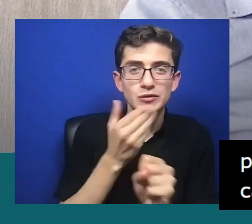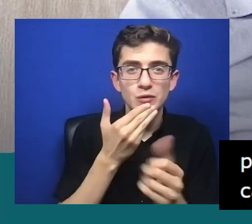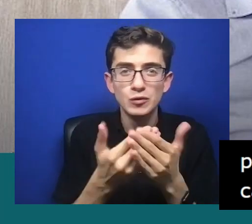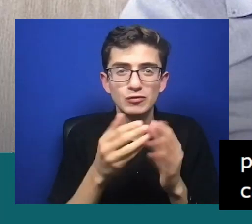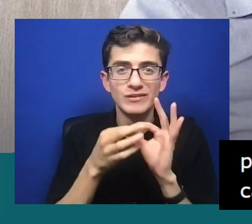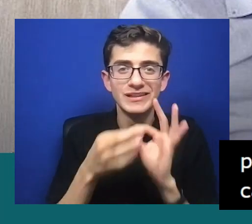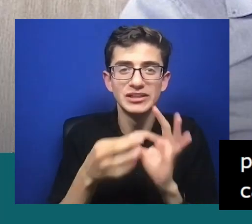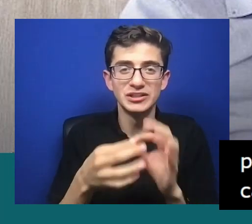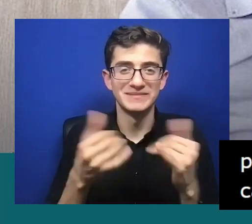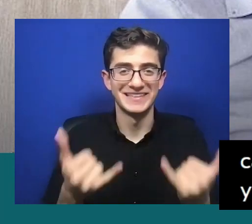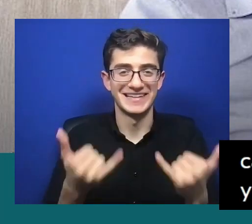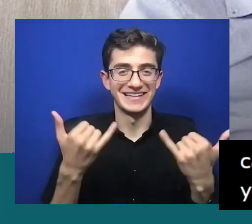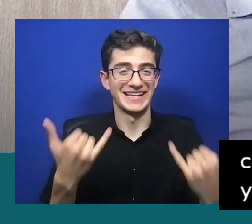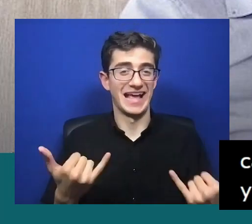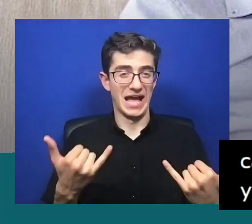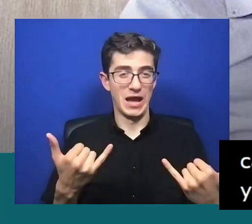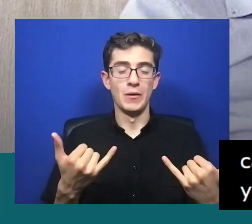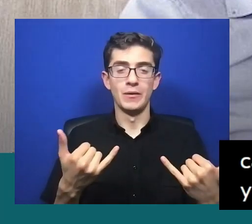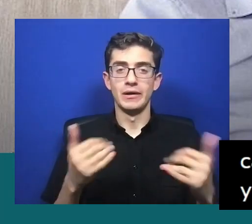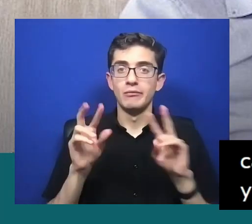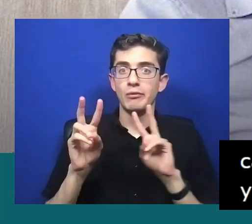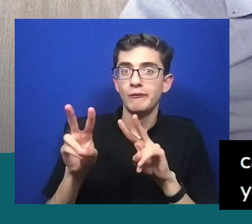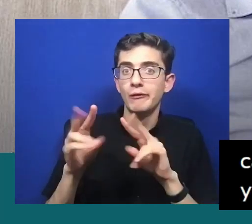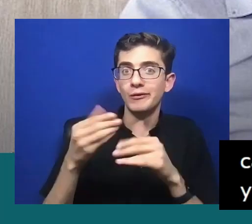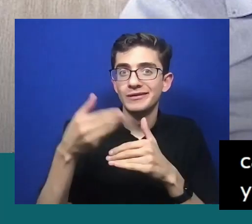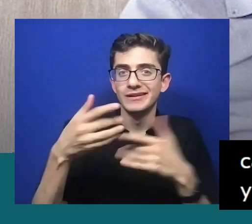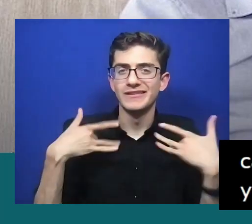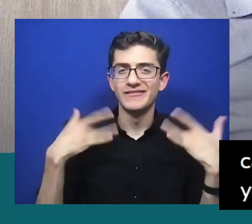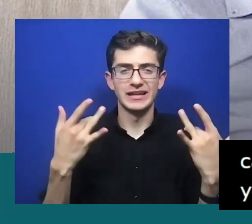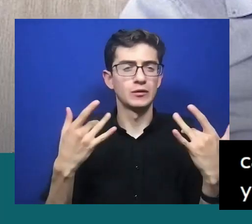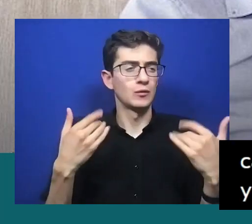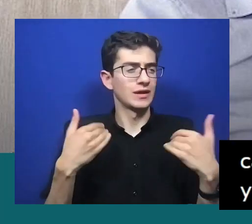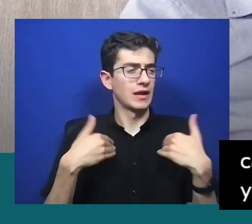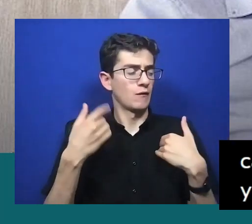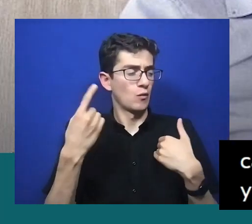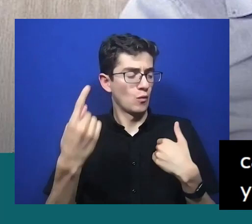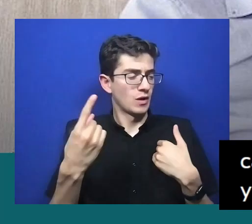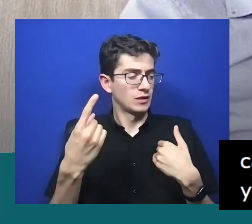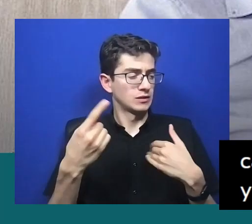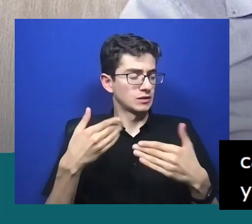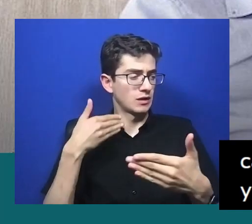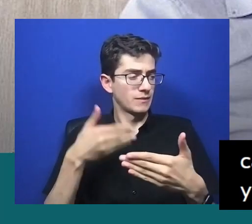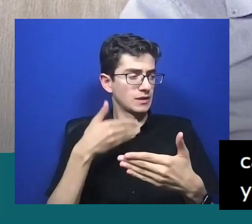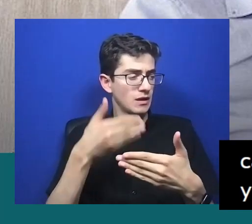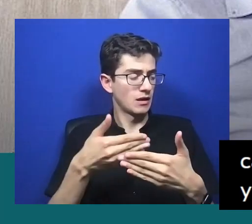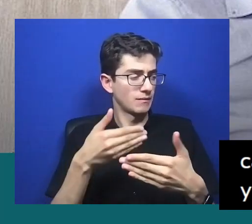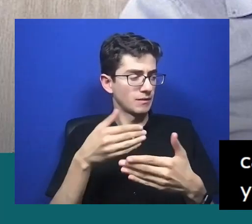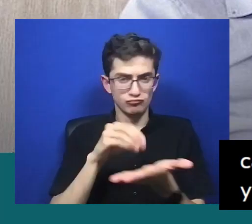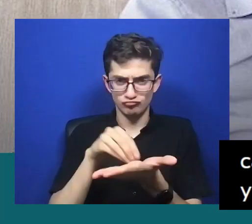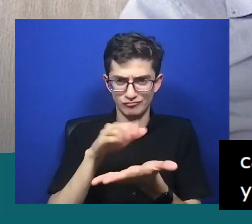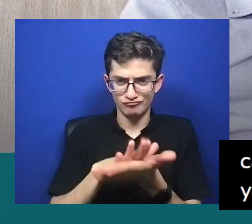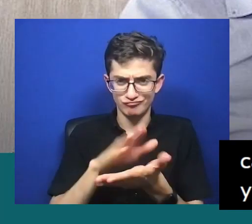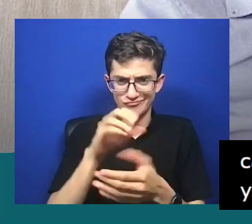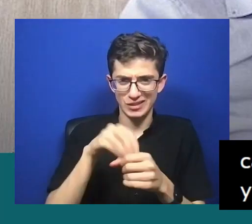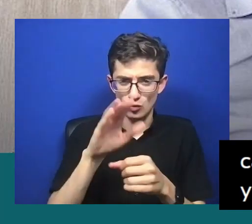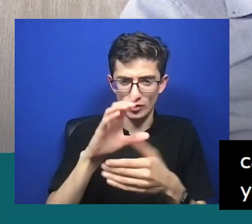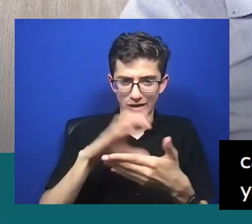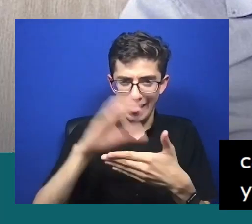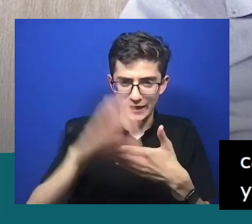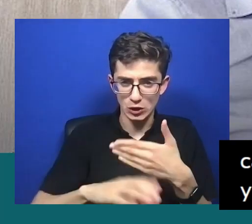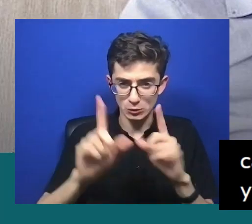and I look forward to the next event. Our next event is coming up, but definitely mark this one thing in your calendar.